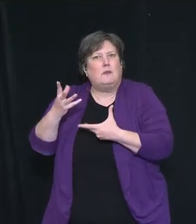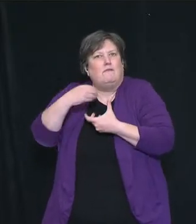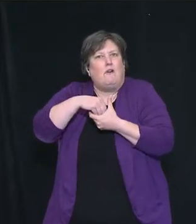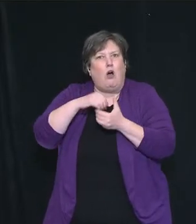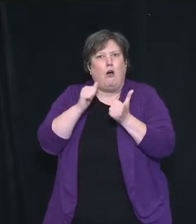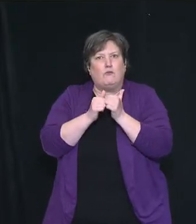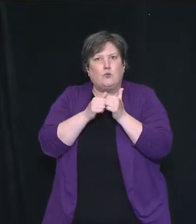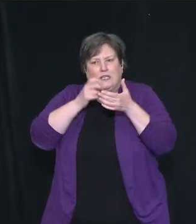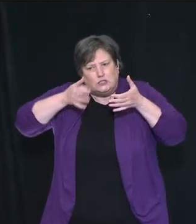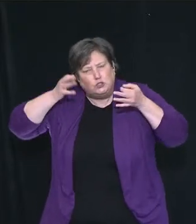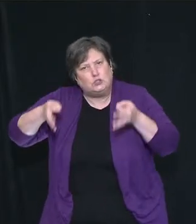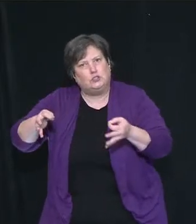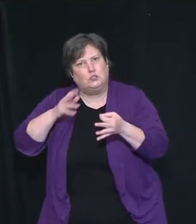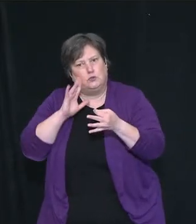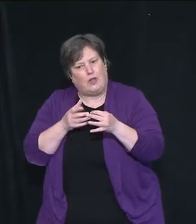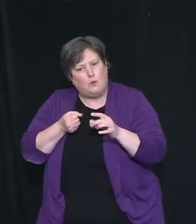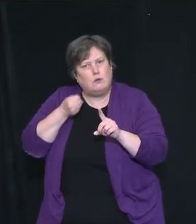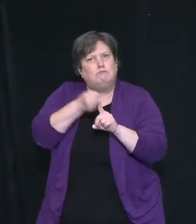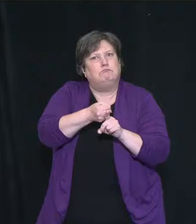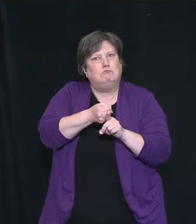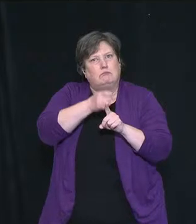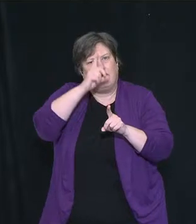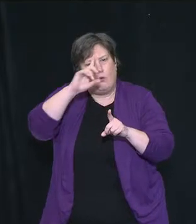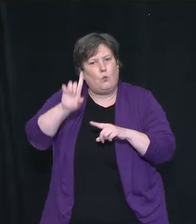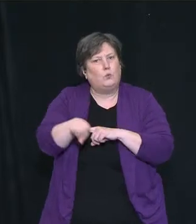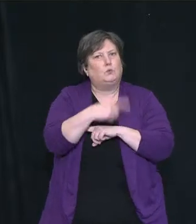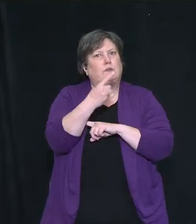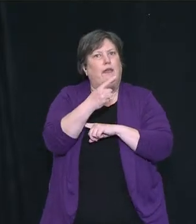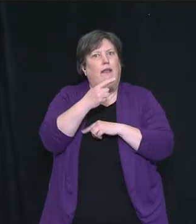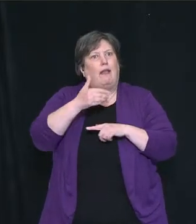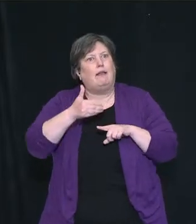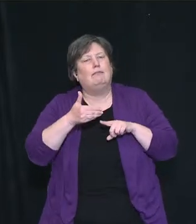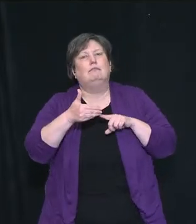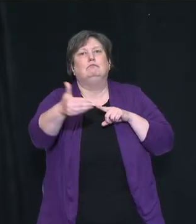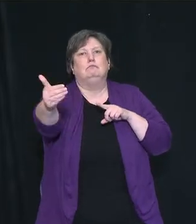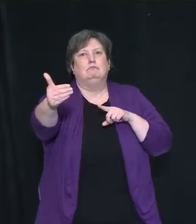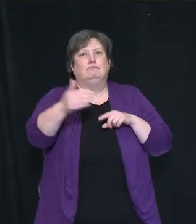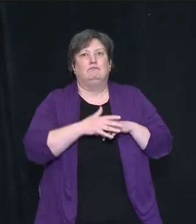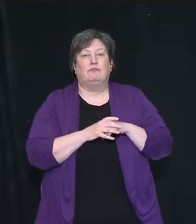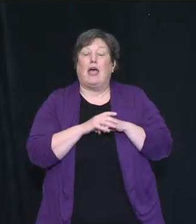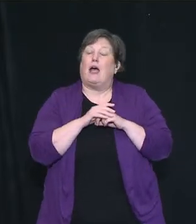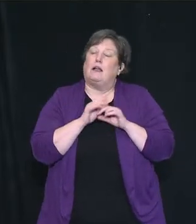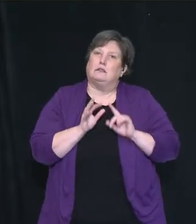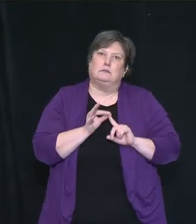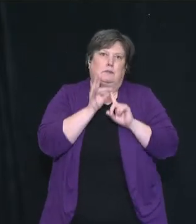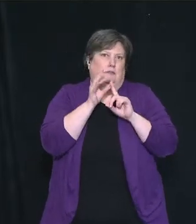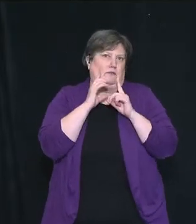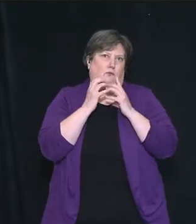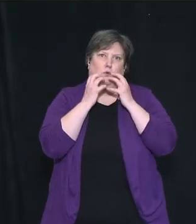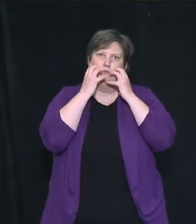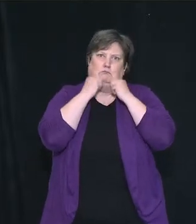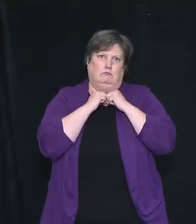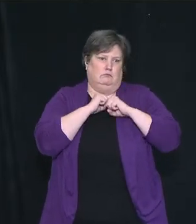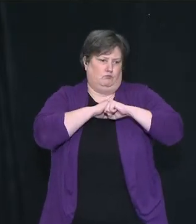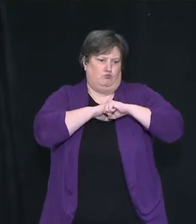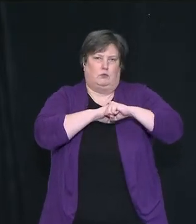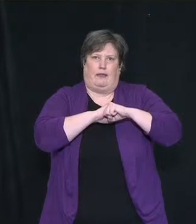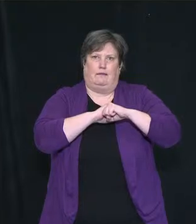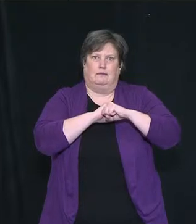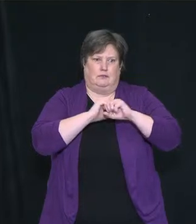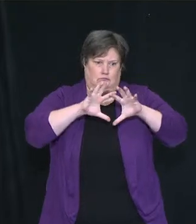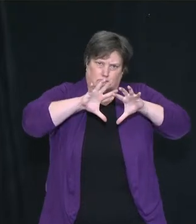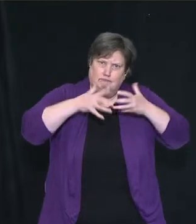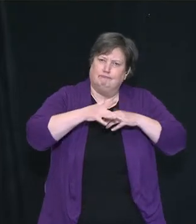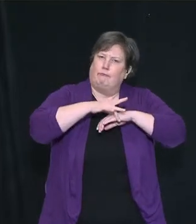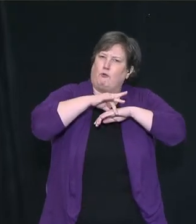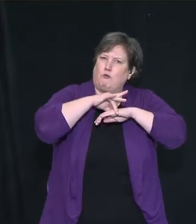of today and tomorrow, particularly about the protection of our common home. In this regard,